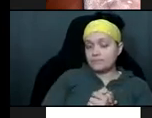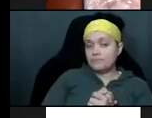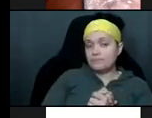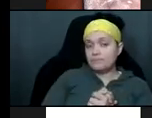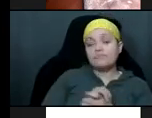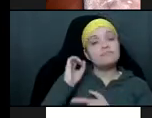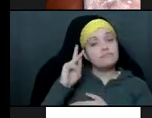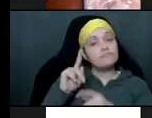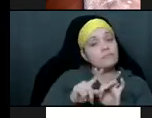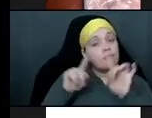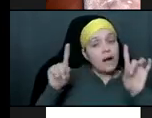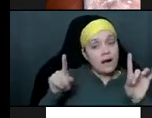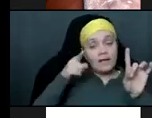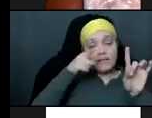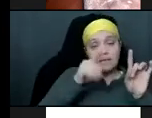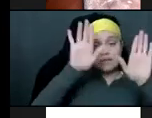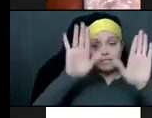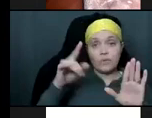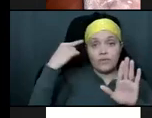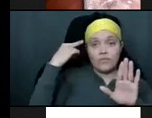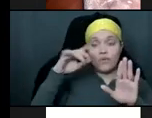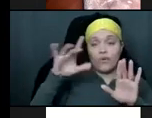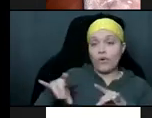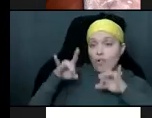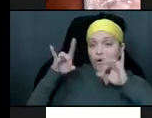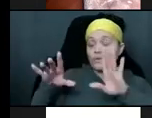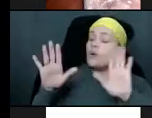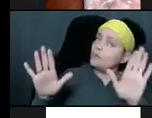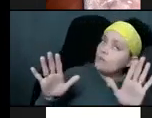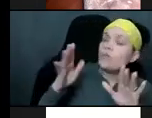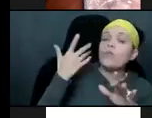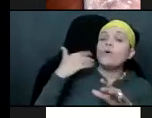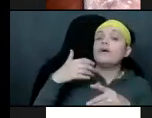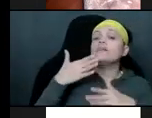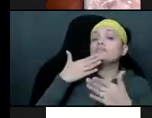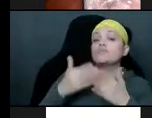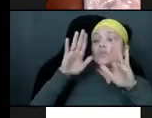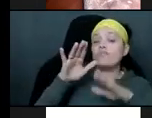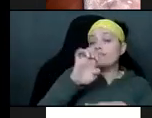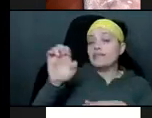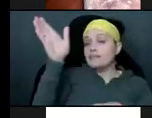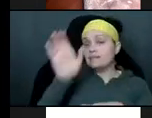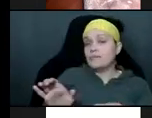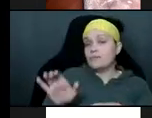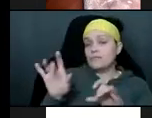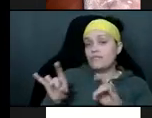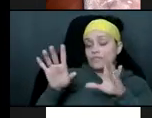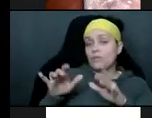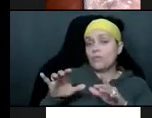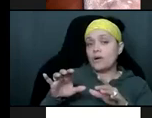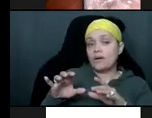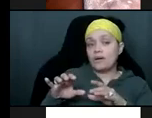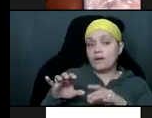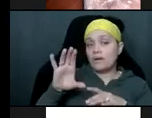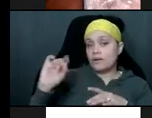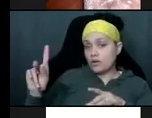Okay, but this is great for Australia. Well, it's great for the east coast of Australia, where Cook had also